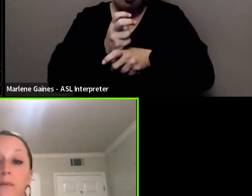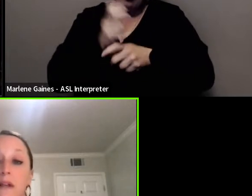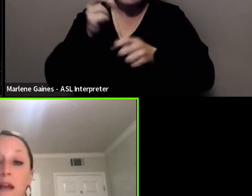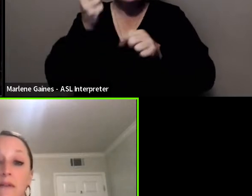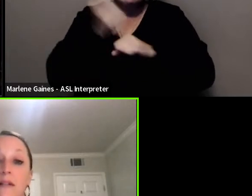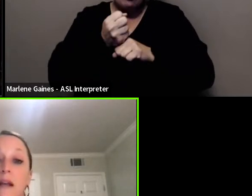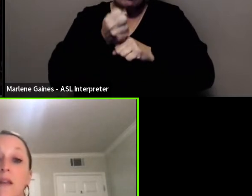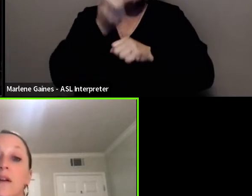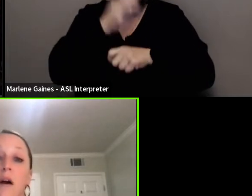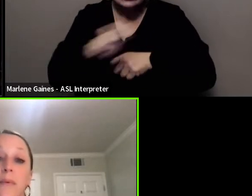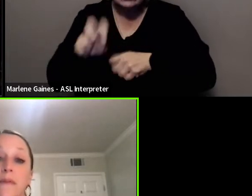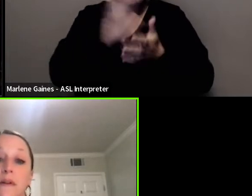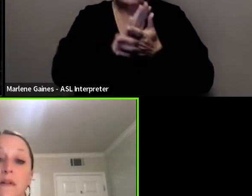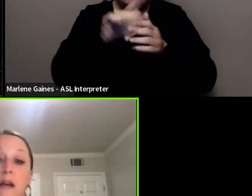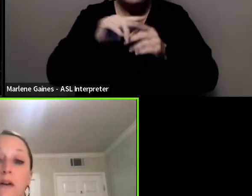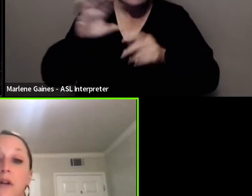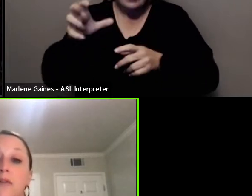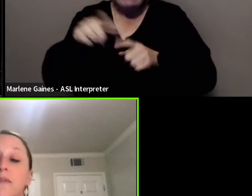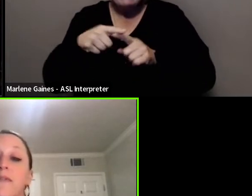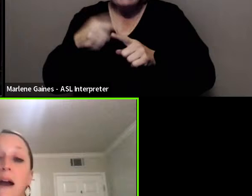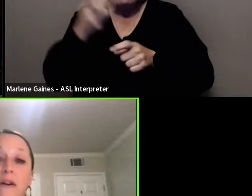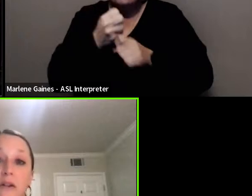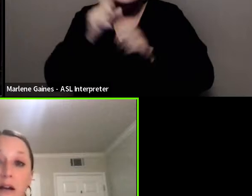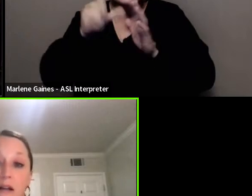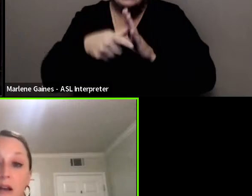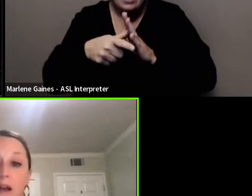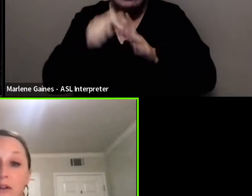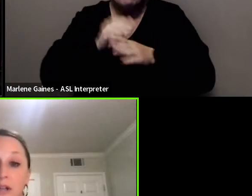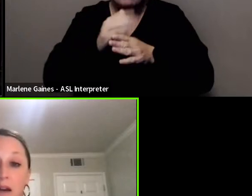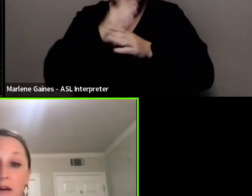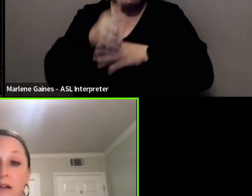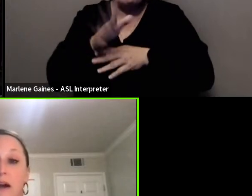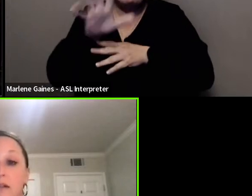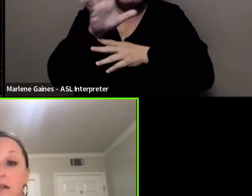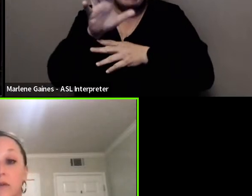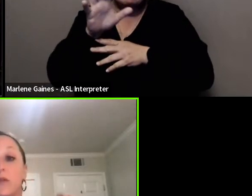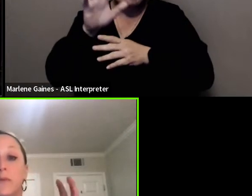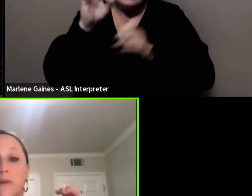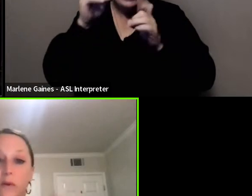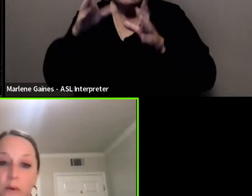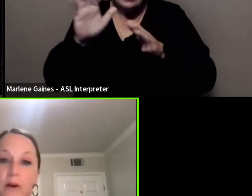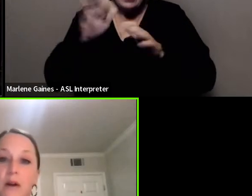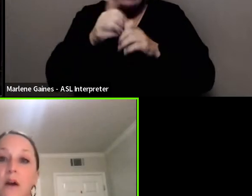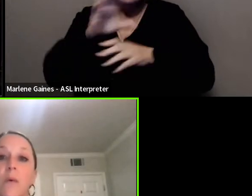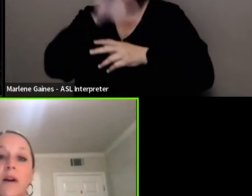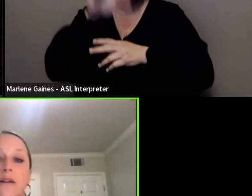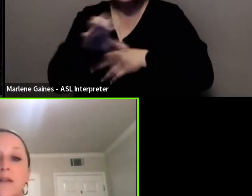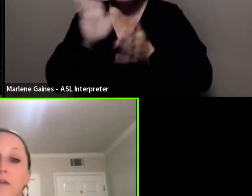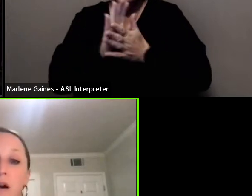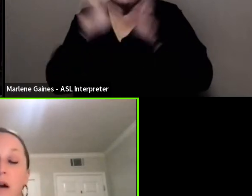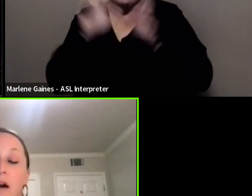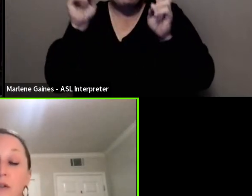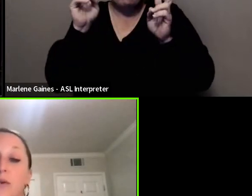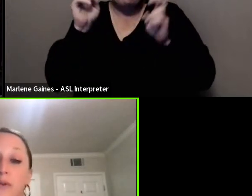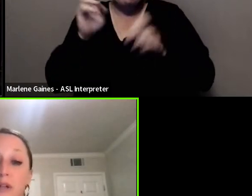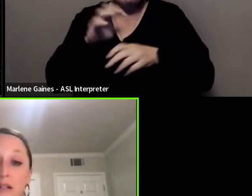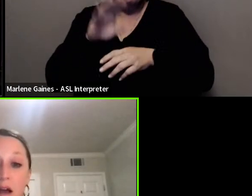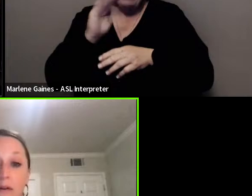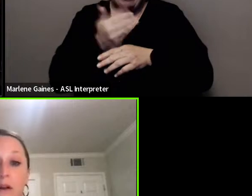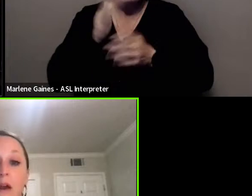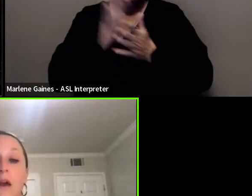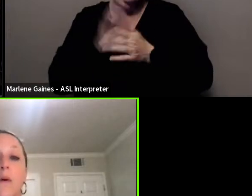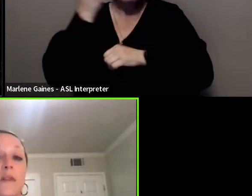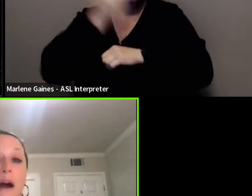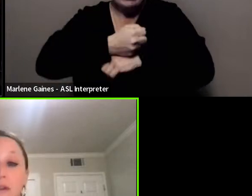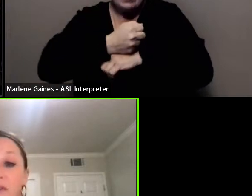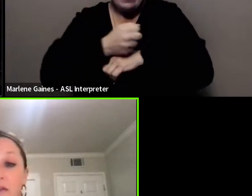from School Loop to Canvas, and then a couple of years later, trained over 500 educators of how to do Zoom school when our school shut